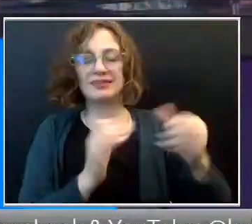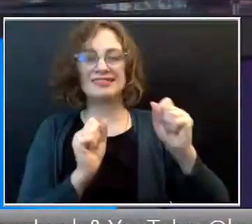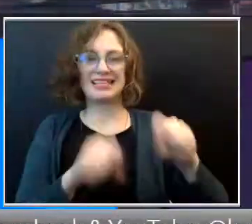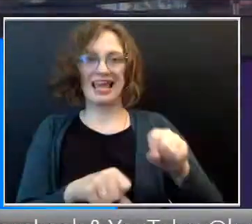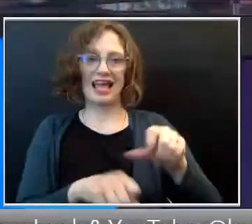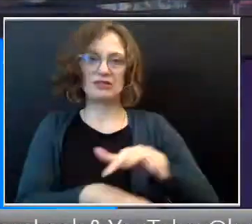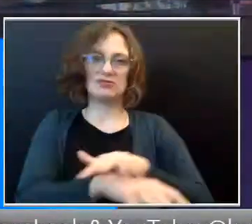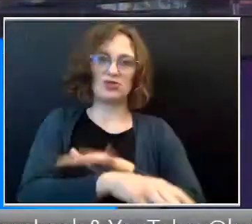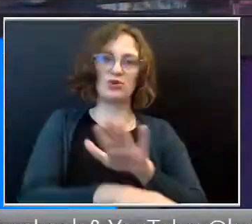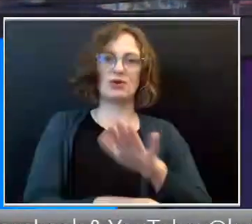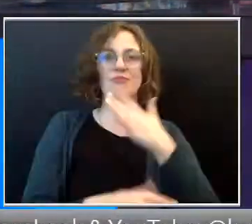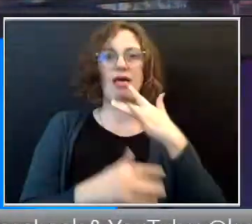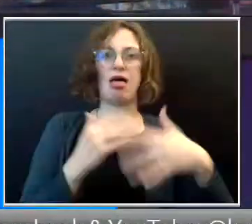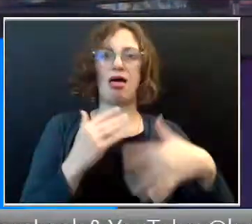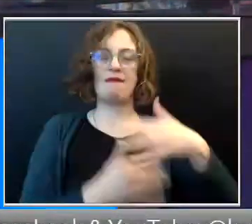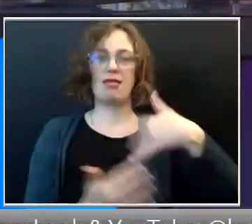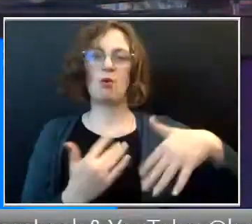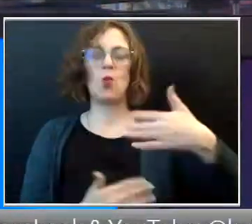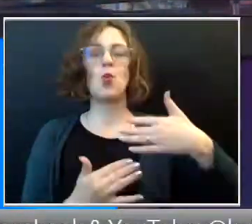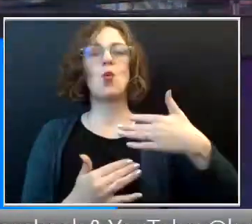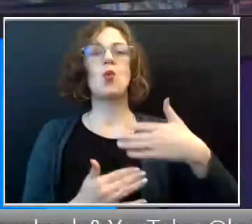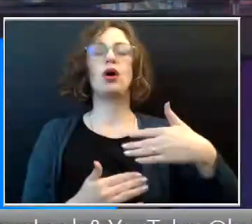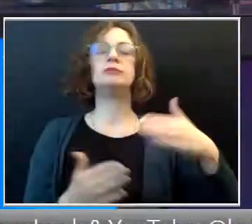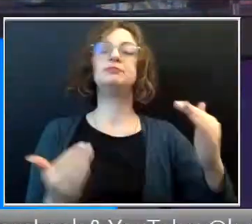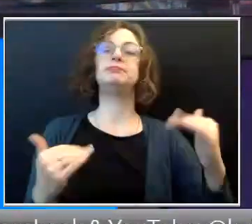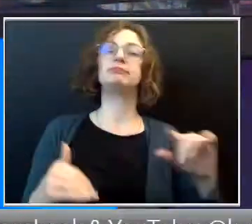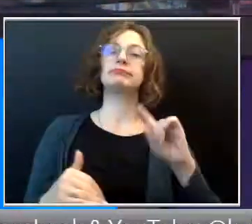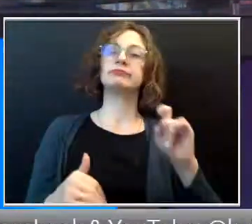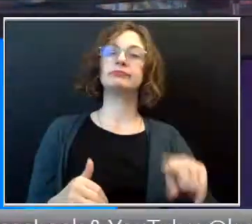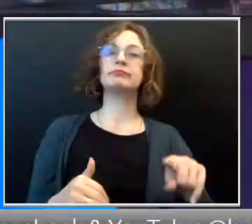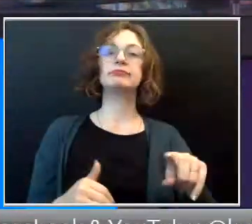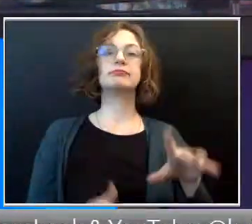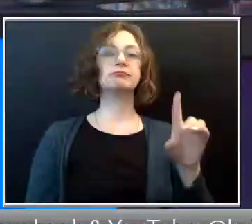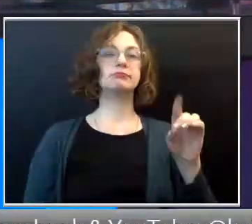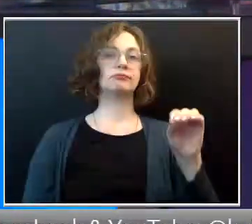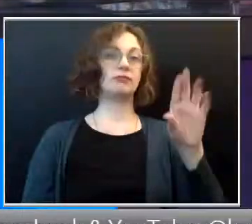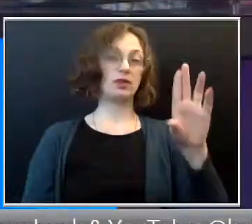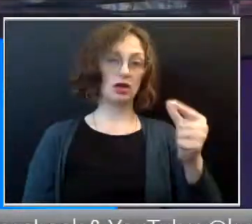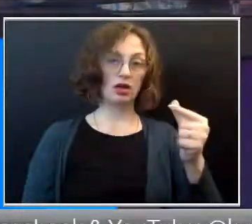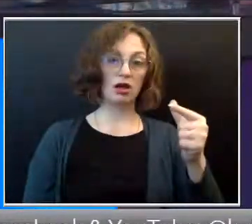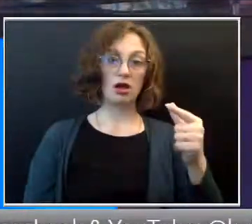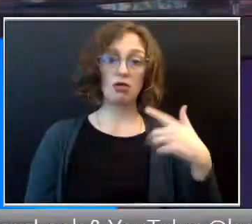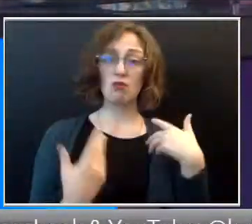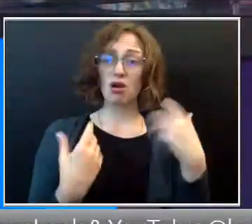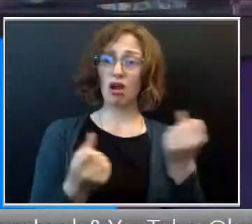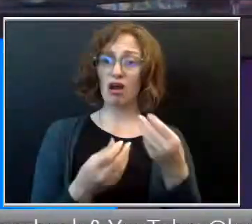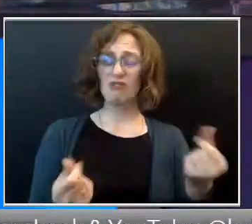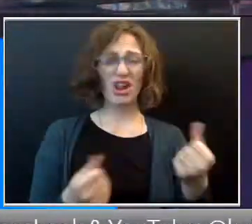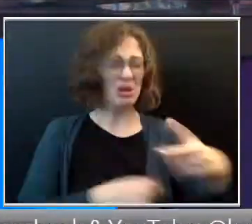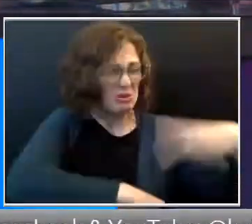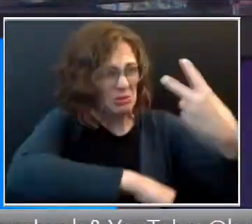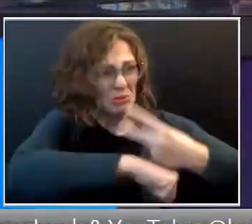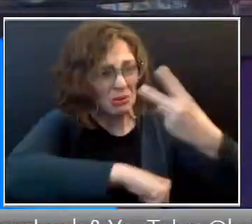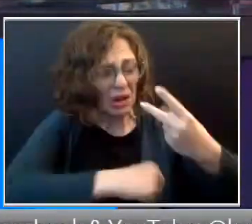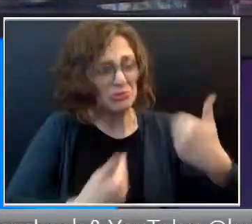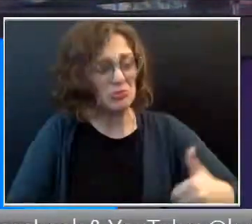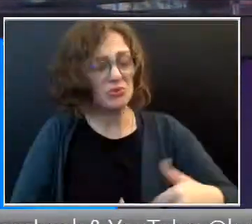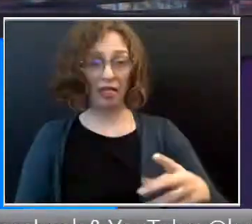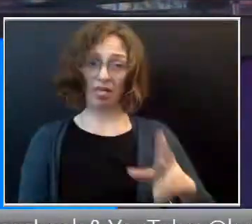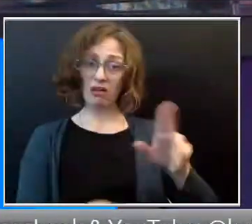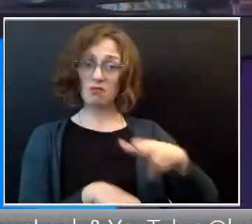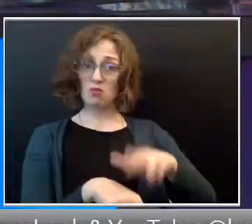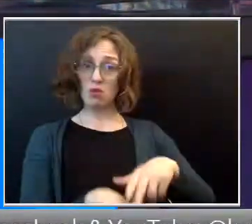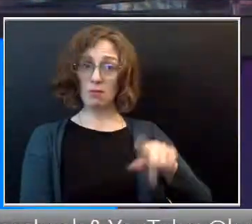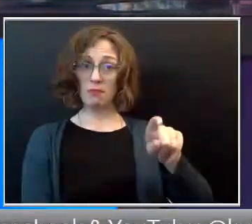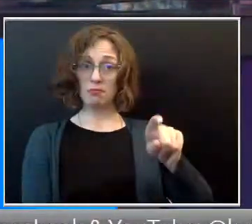to know if Doug's recovery timeline is typical. You had what sounds like a fast recovery. Is that normal?